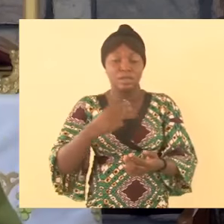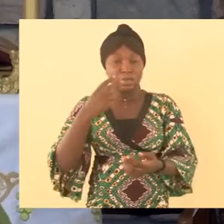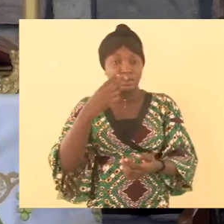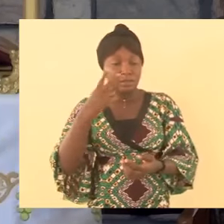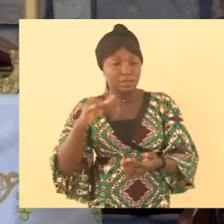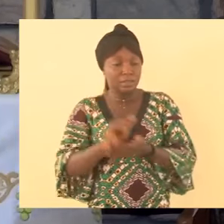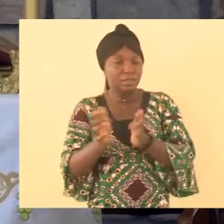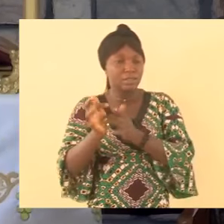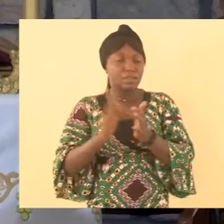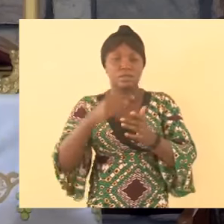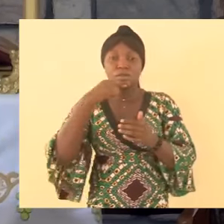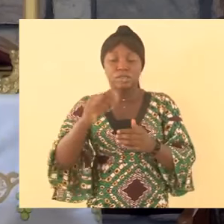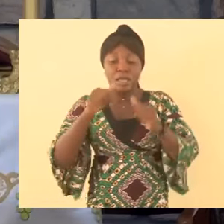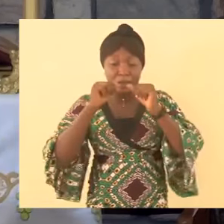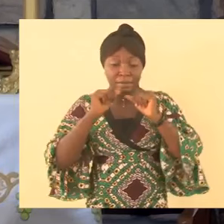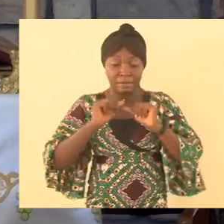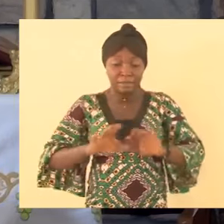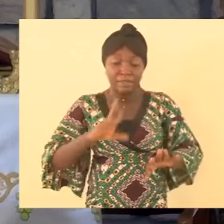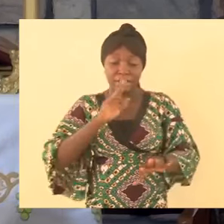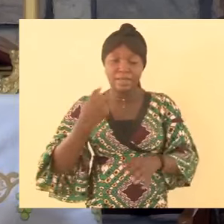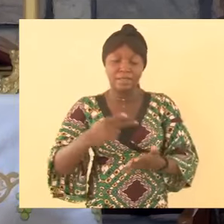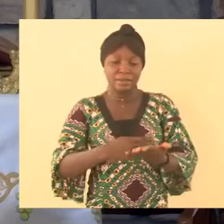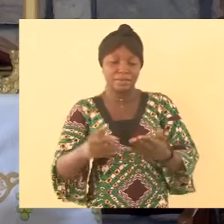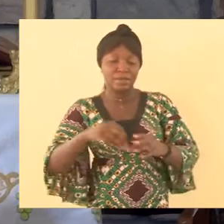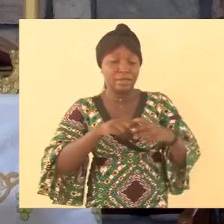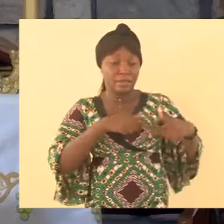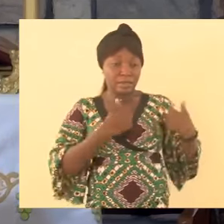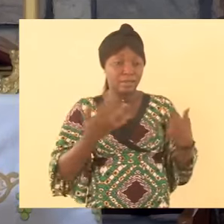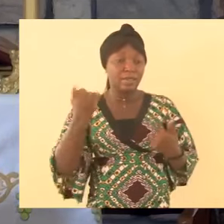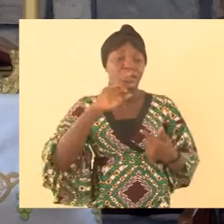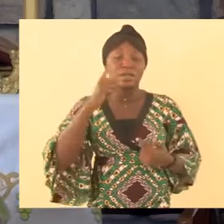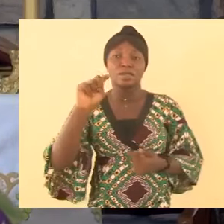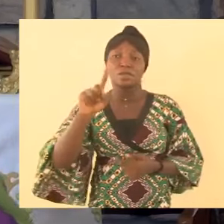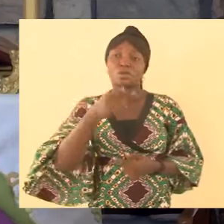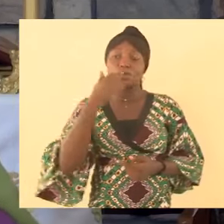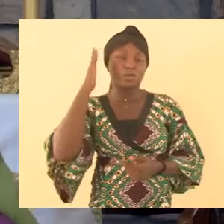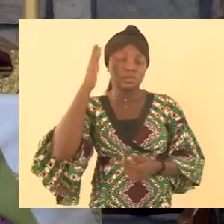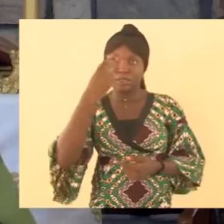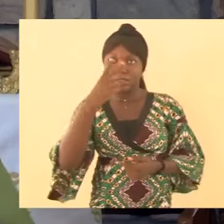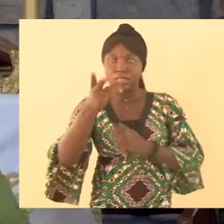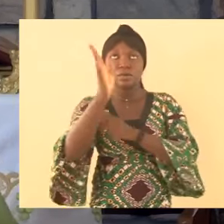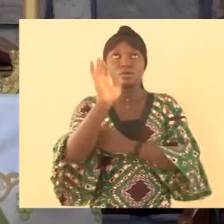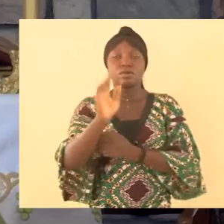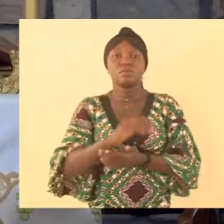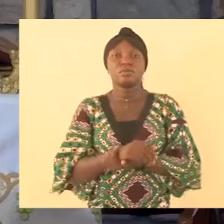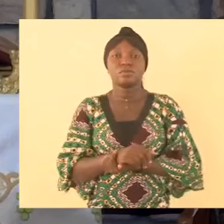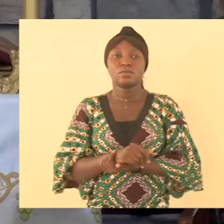had said in Matthew chapter 5, verse 8, "Blessed are the pure of heart, for they are the ones who shall see God."